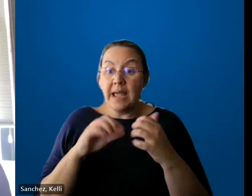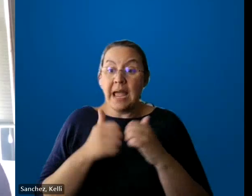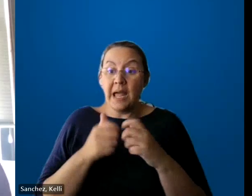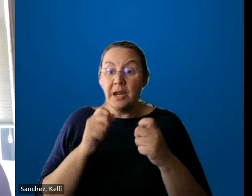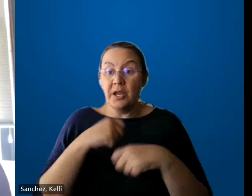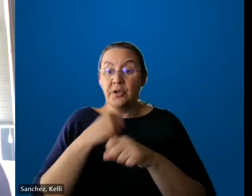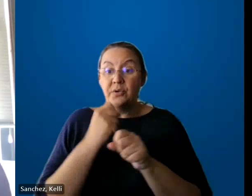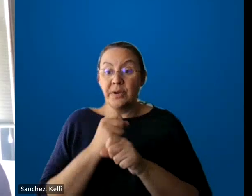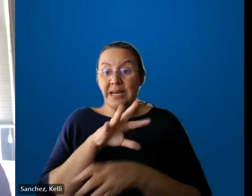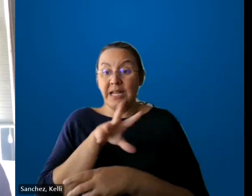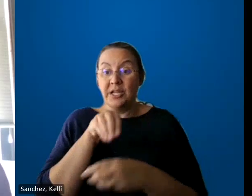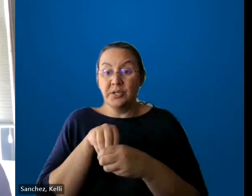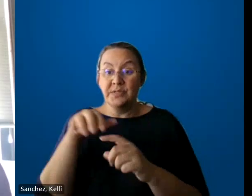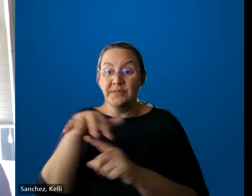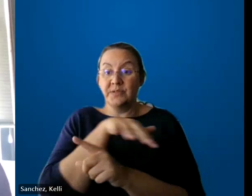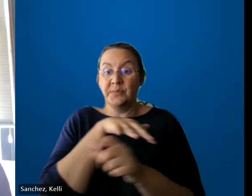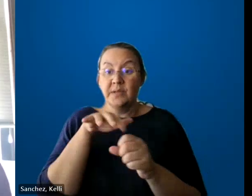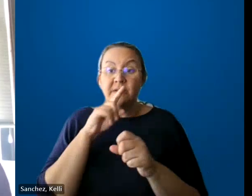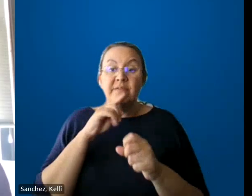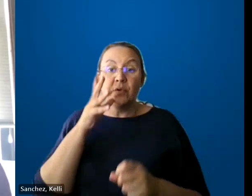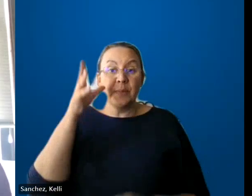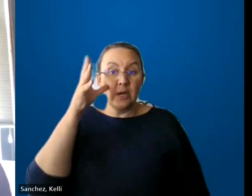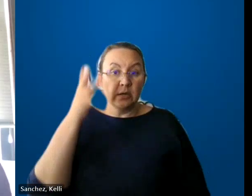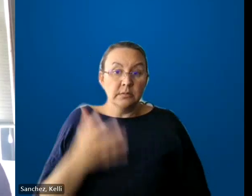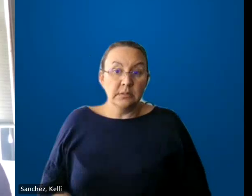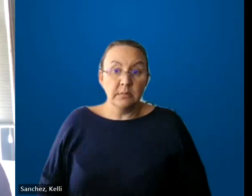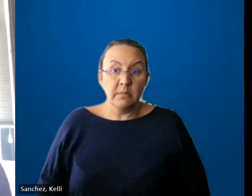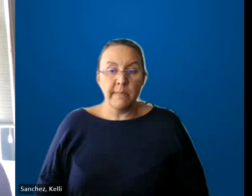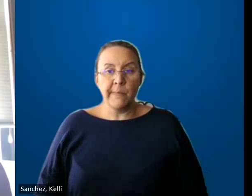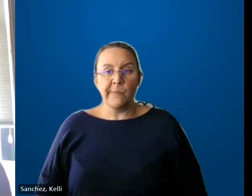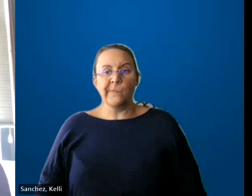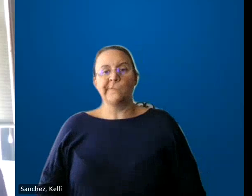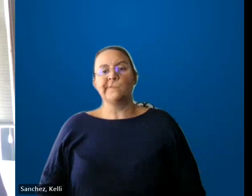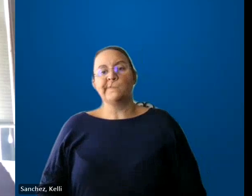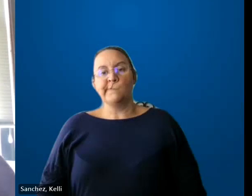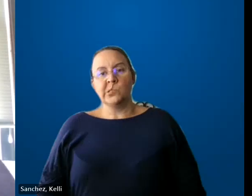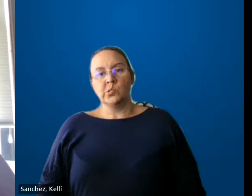create inclusive spaces for parents?